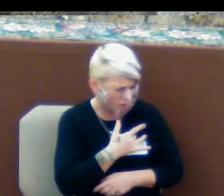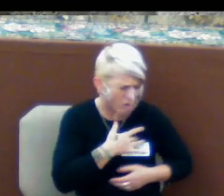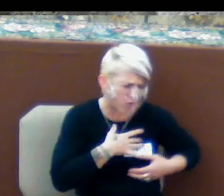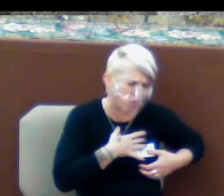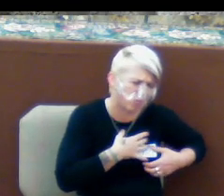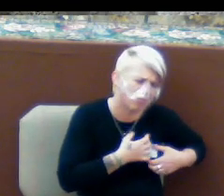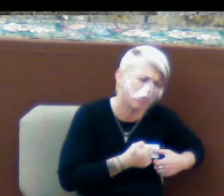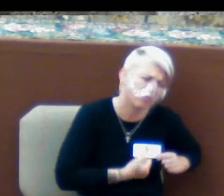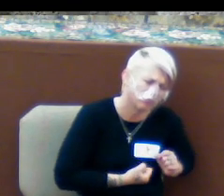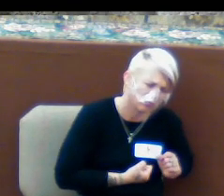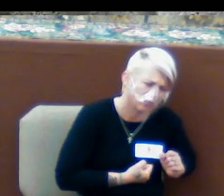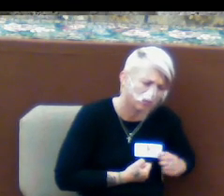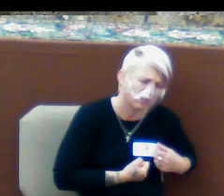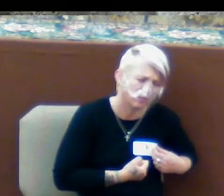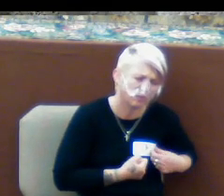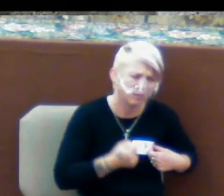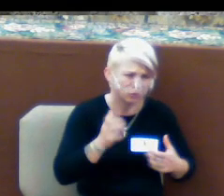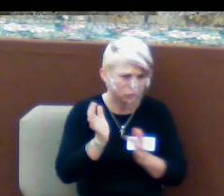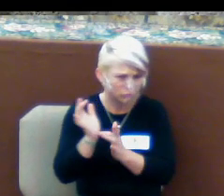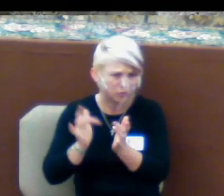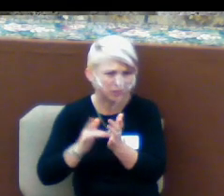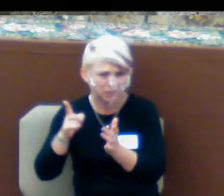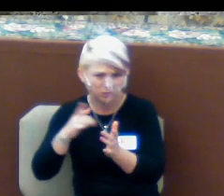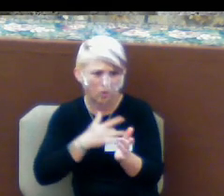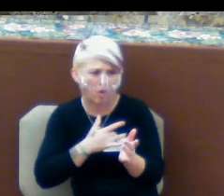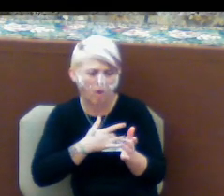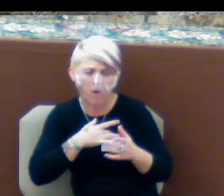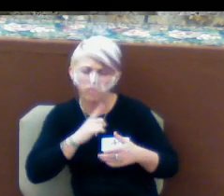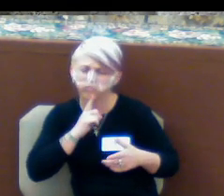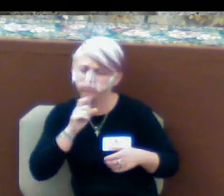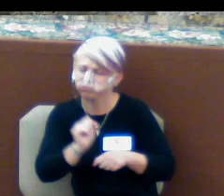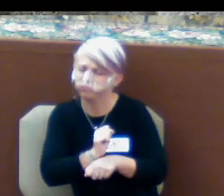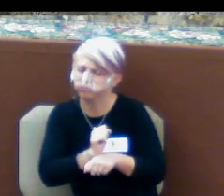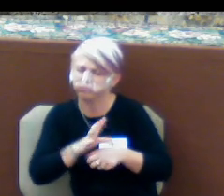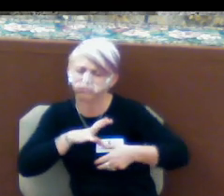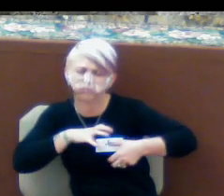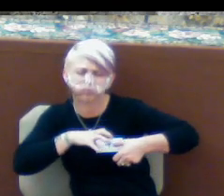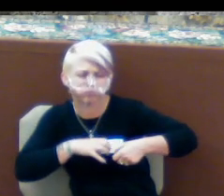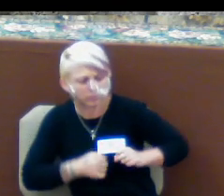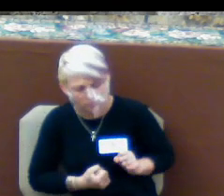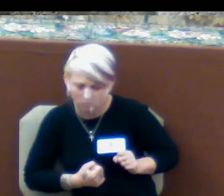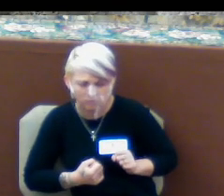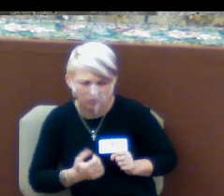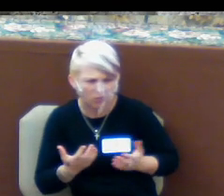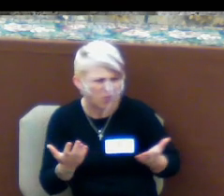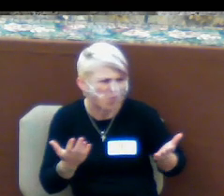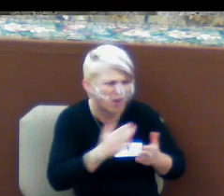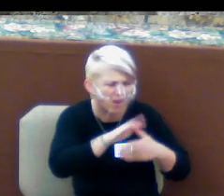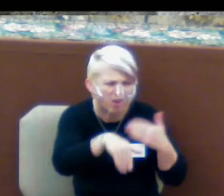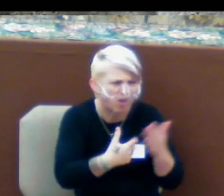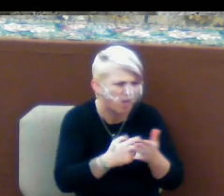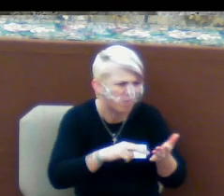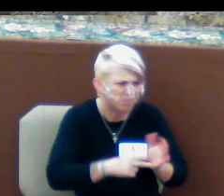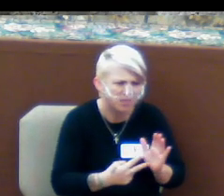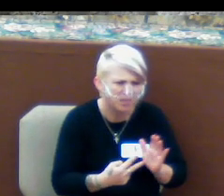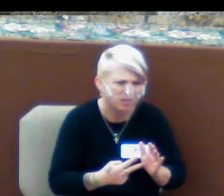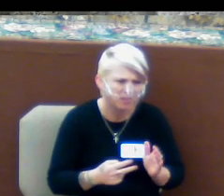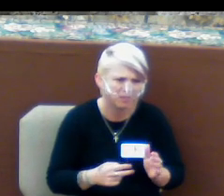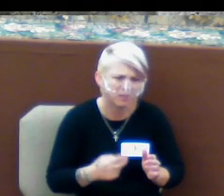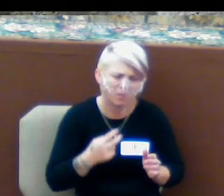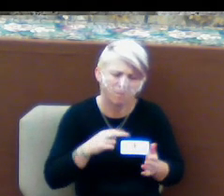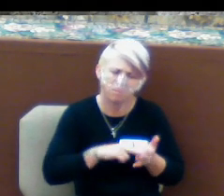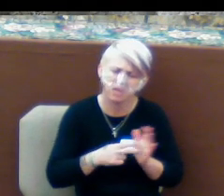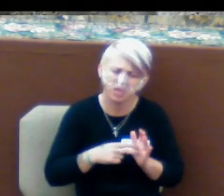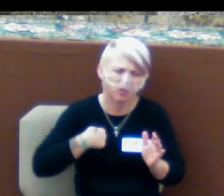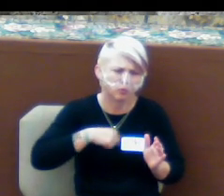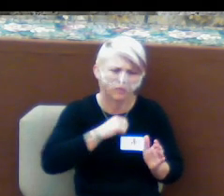breaking? Jesus' heart was absolutely broken. What does it all mean? It means we are not